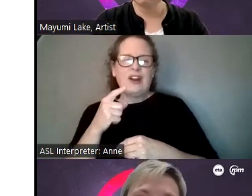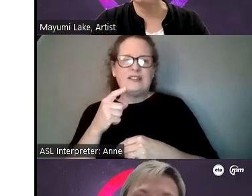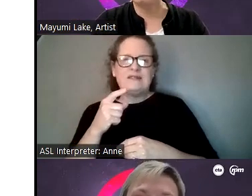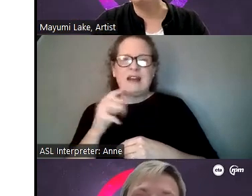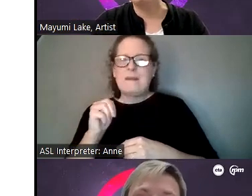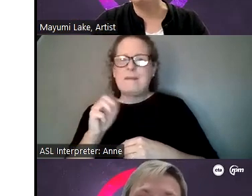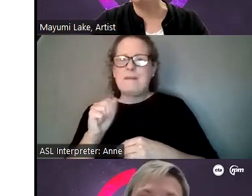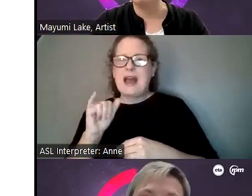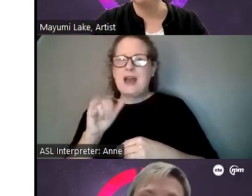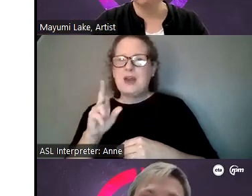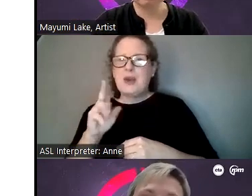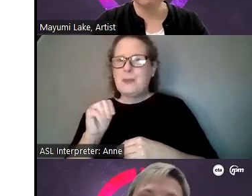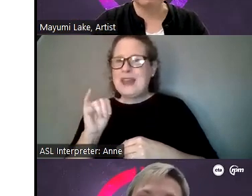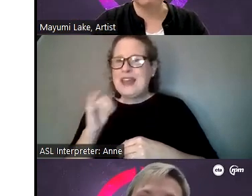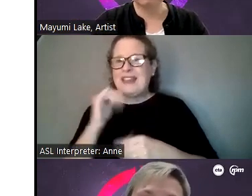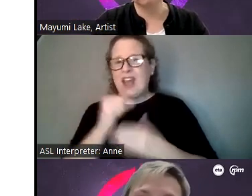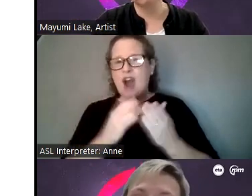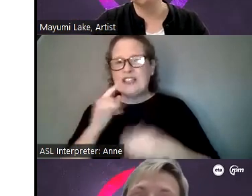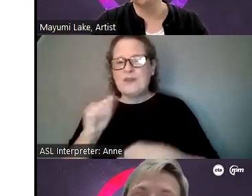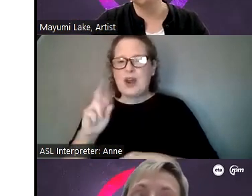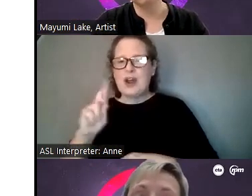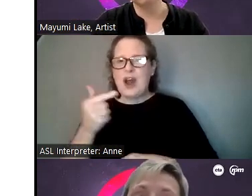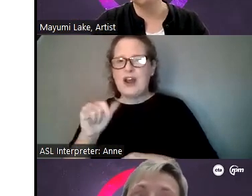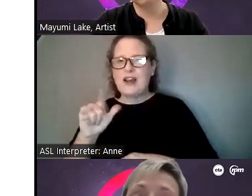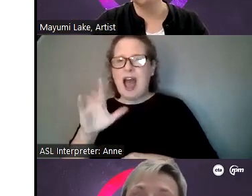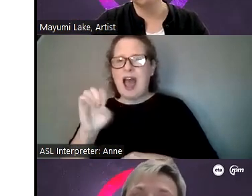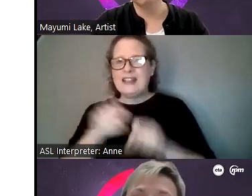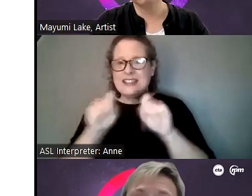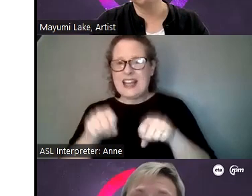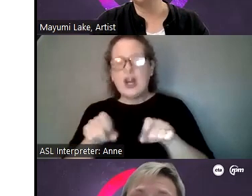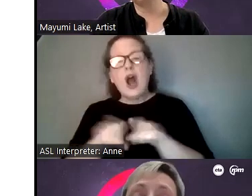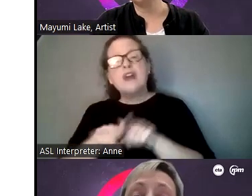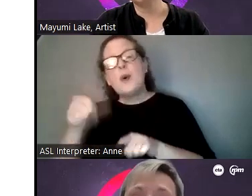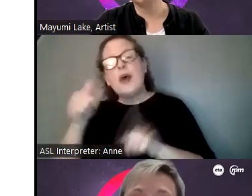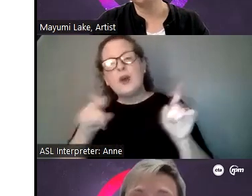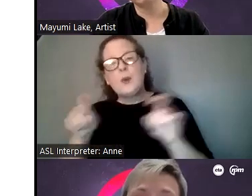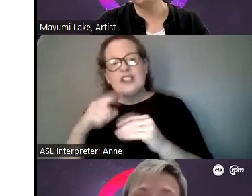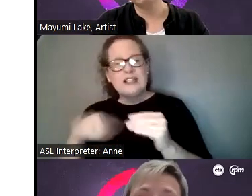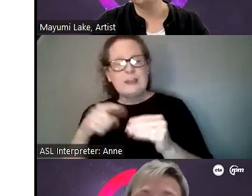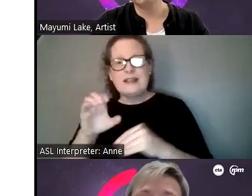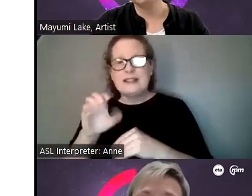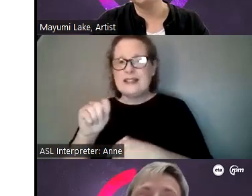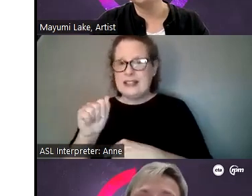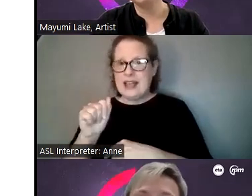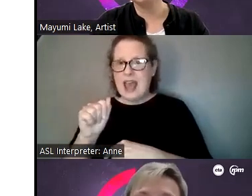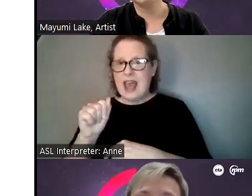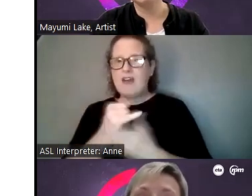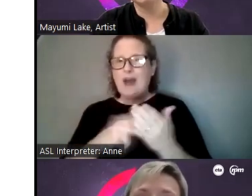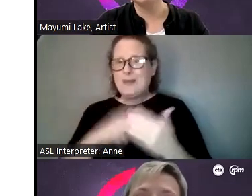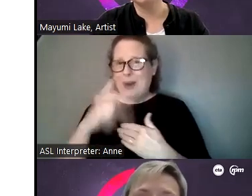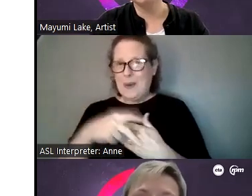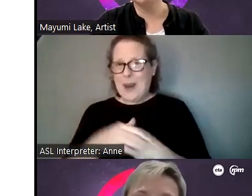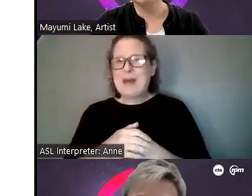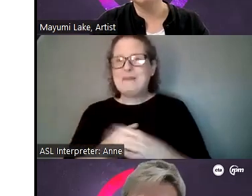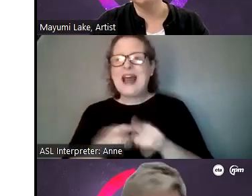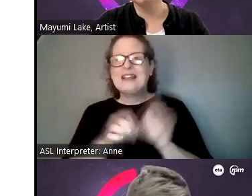Mayumi, the artist for Argyle, as well as any other questions about the CTA art program as it